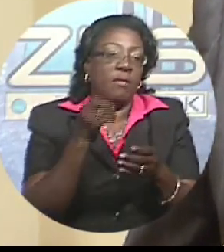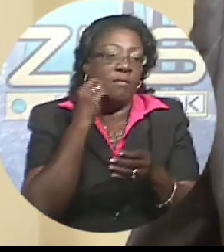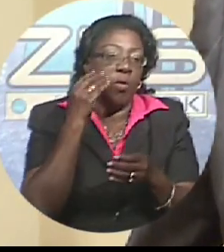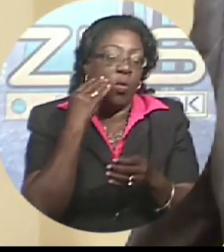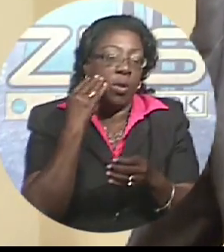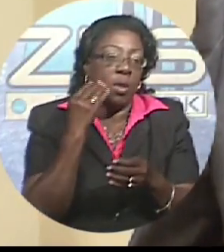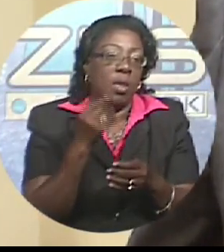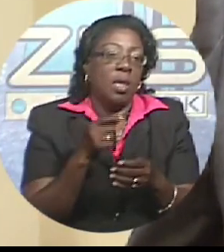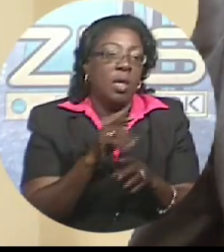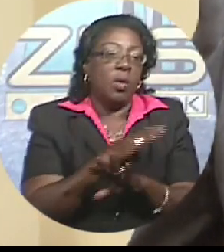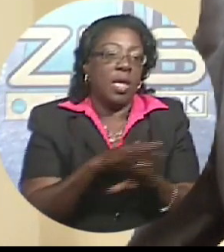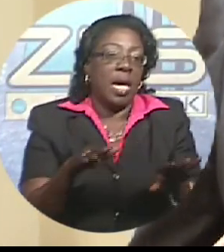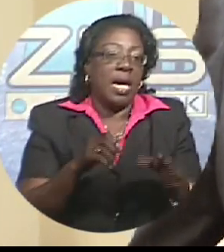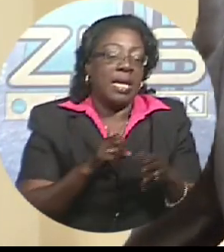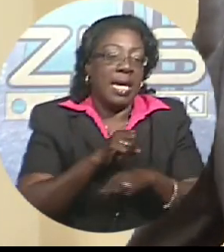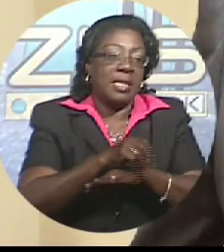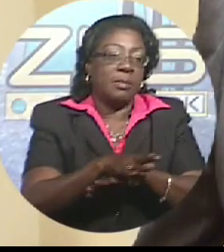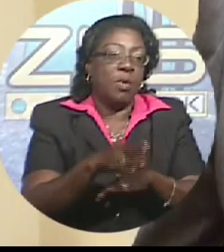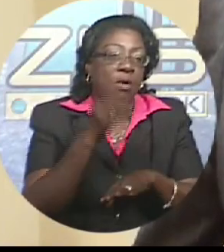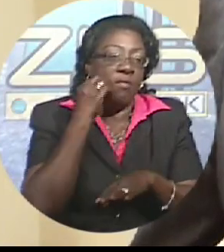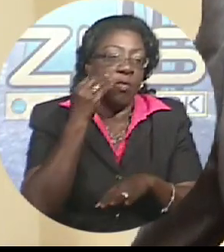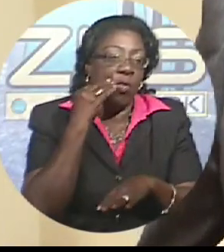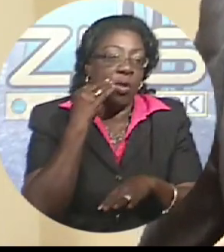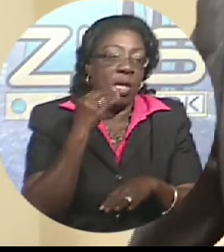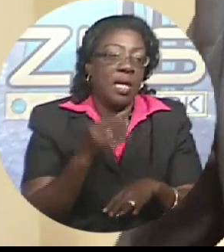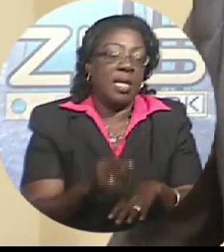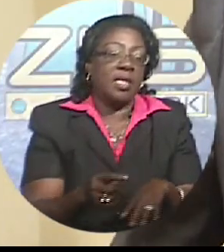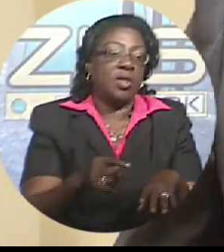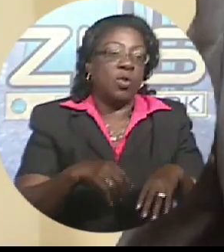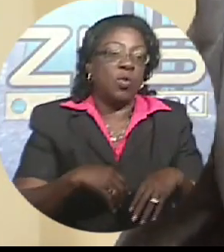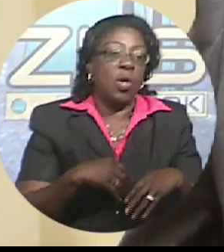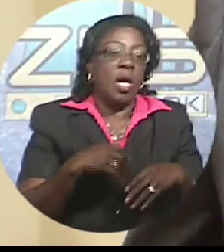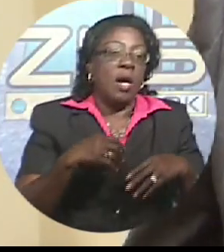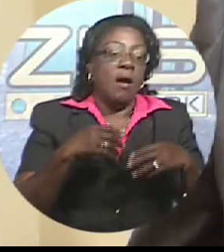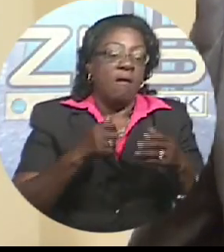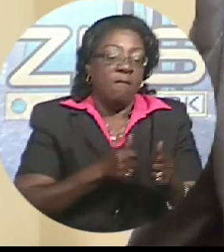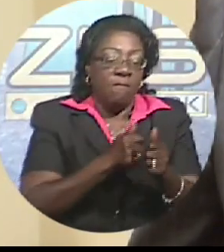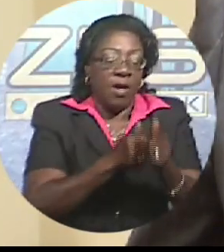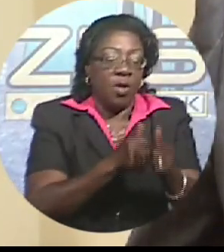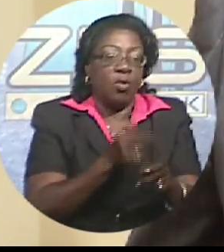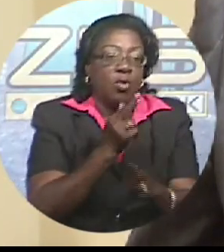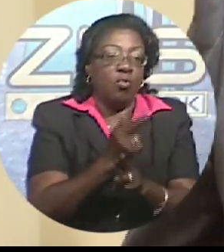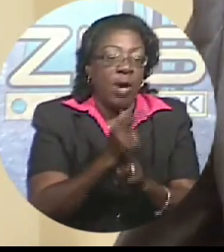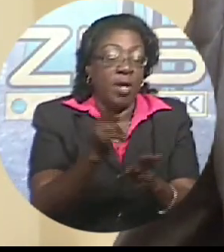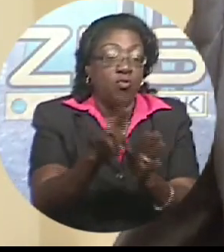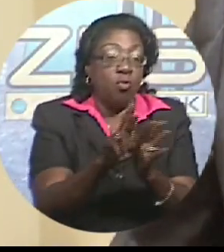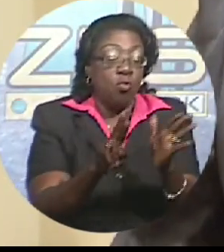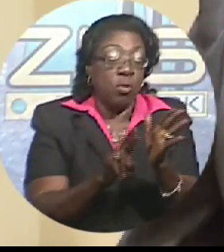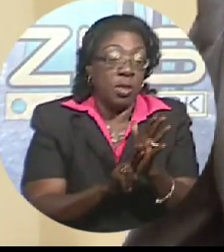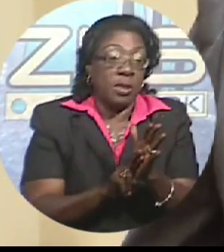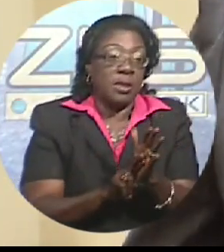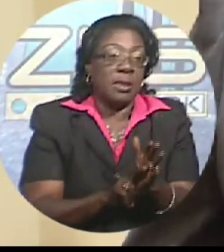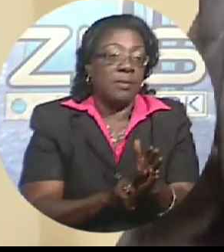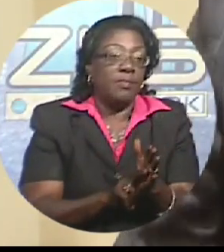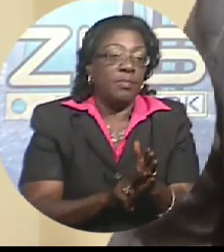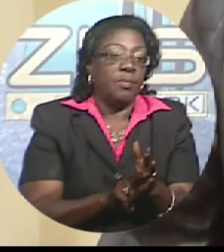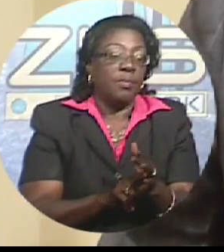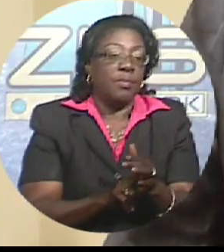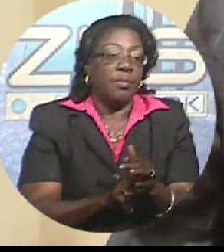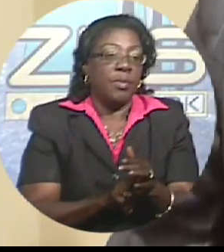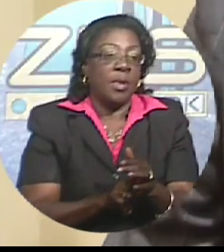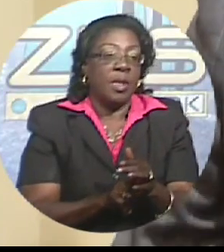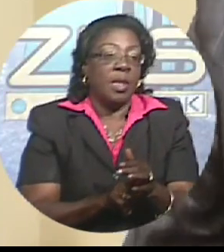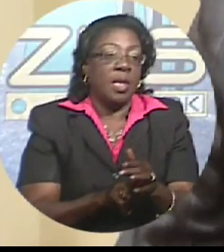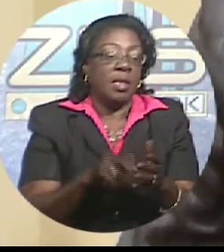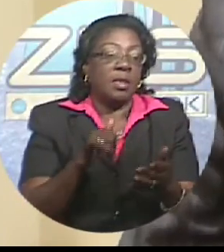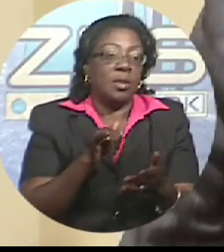food unless you apply or comply with the standards that are put in place by the WTO. And